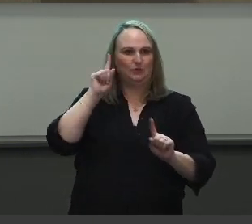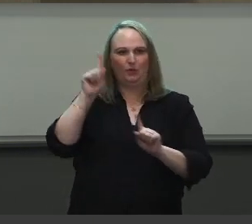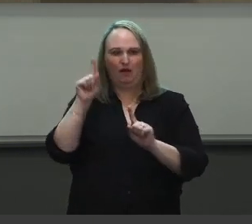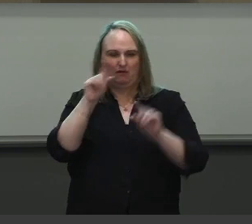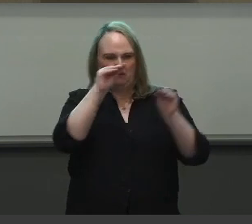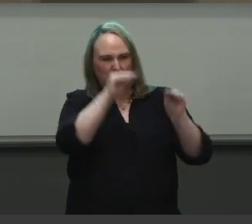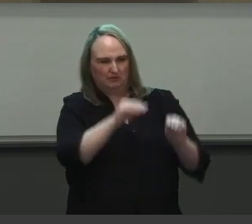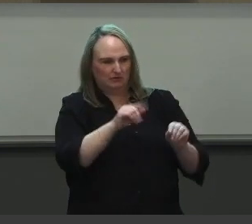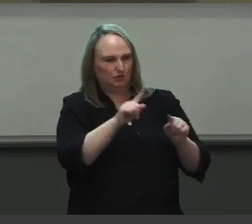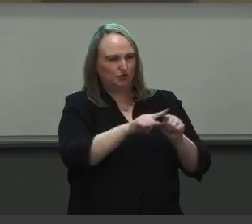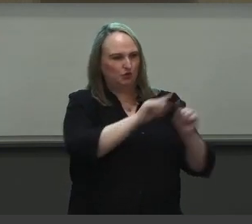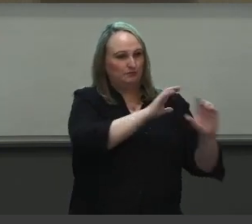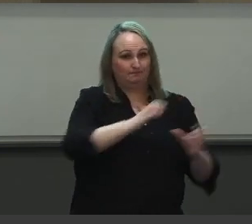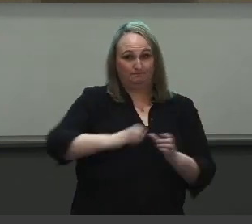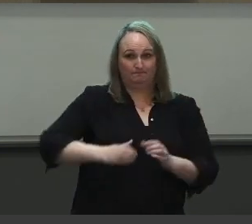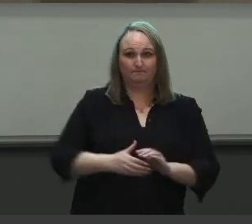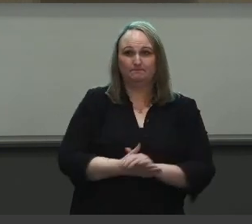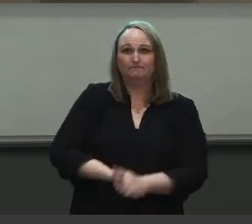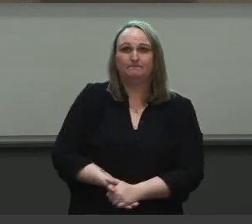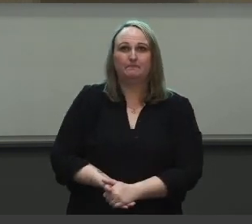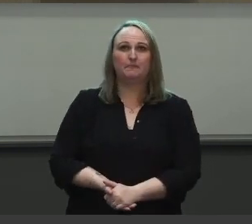well.